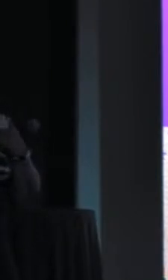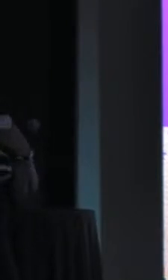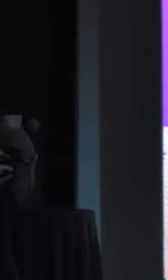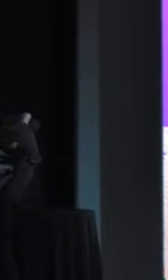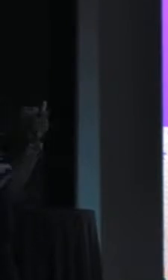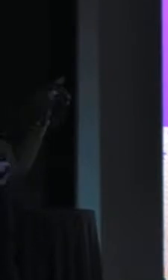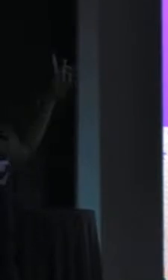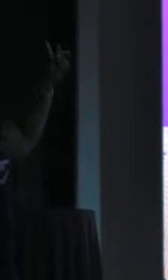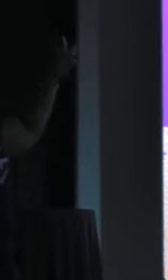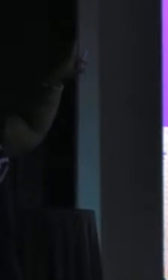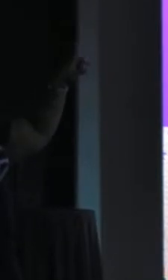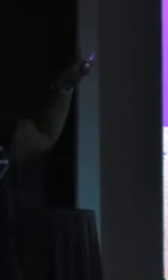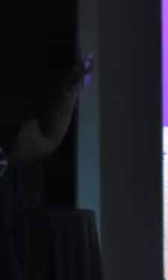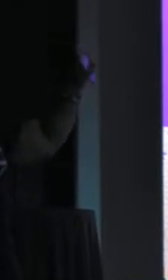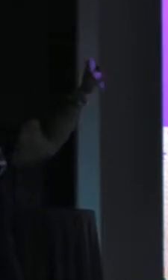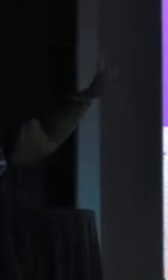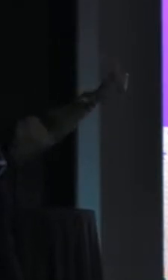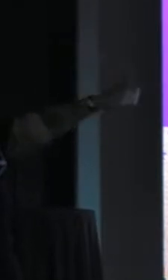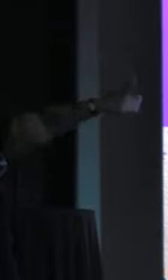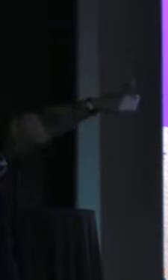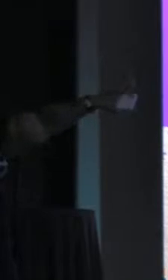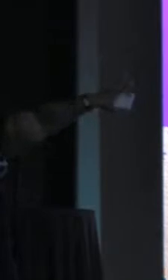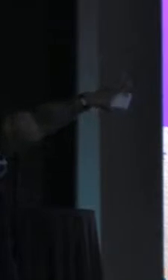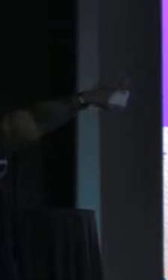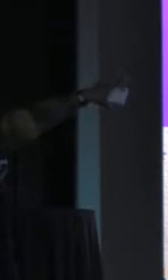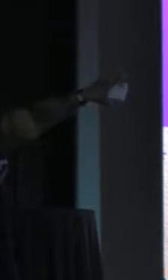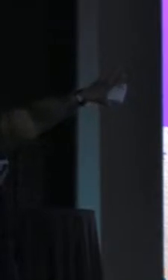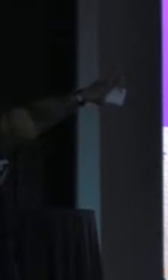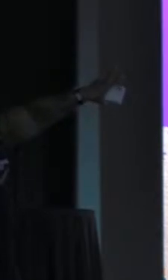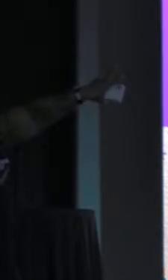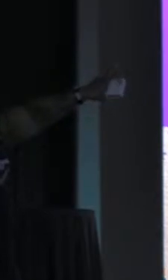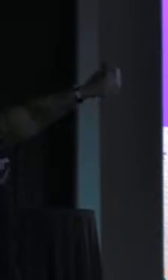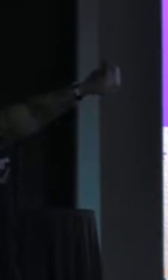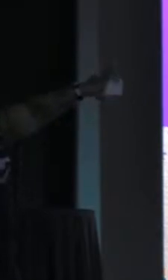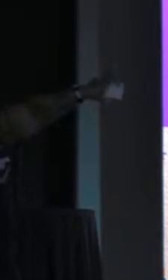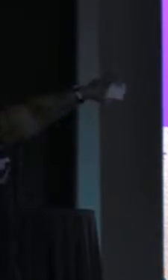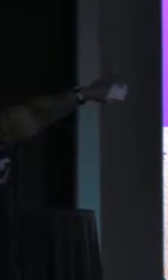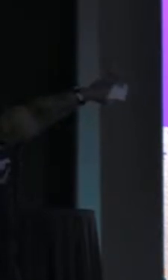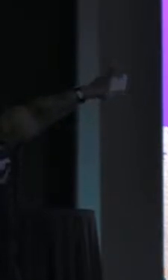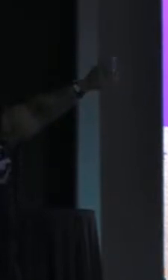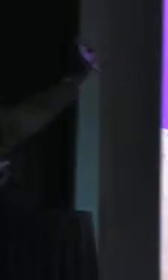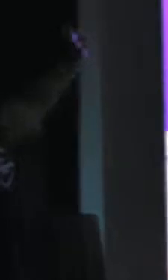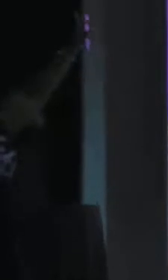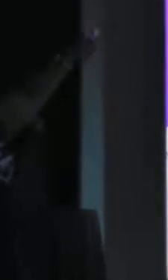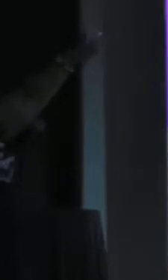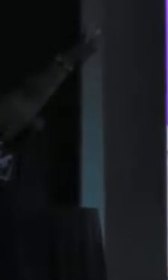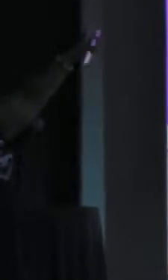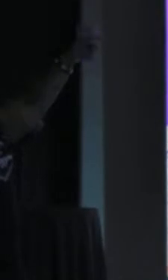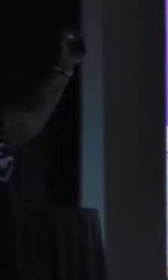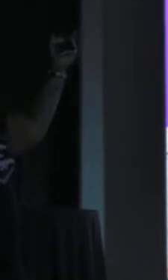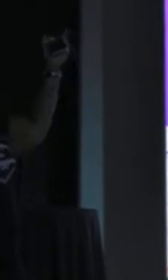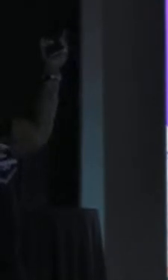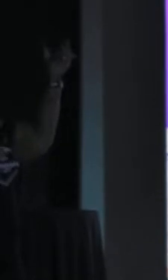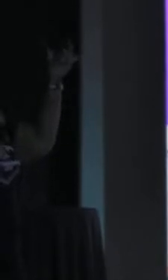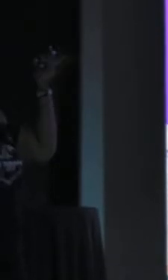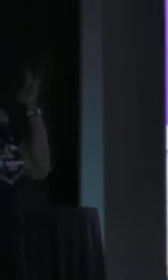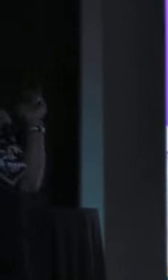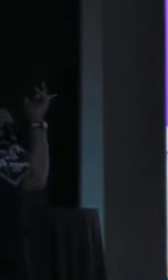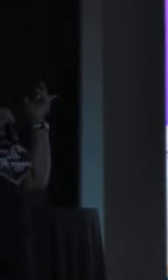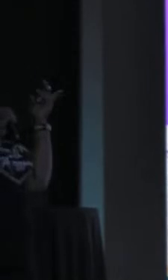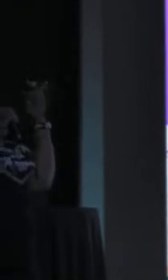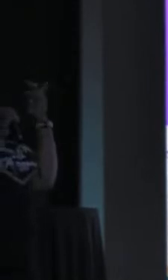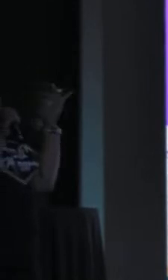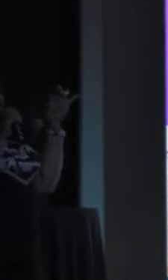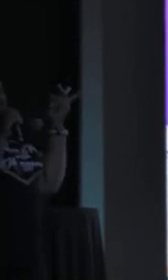3 quotes. Not the first one, but if you can let me know who said it for one of the second ones. So the first one we had was, there is no such thing as a